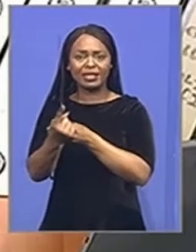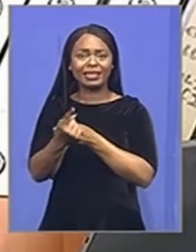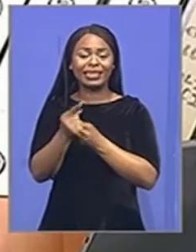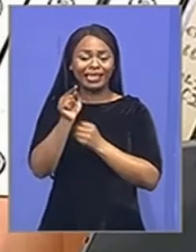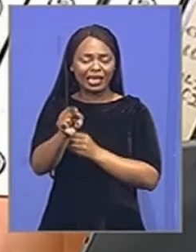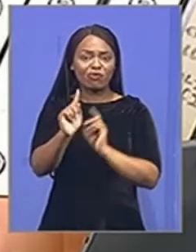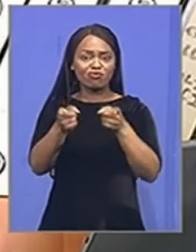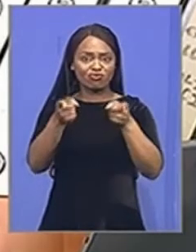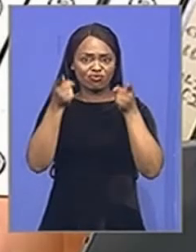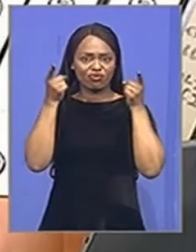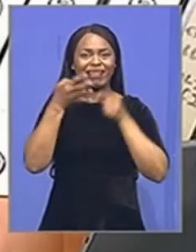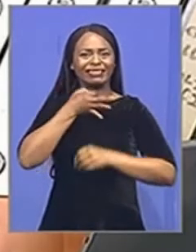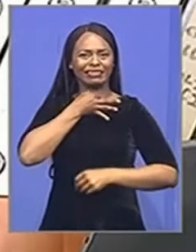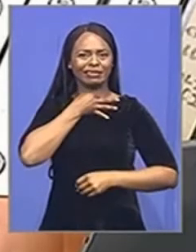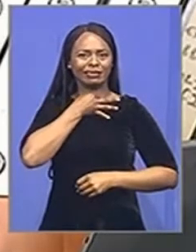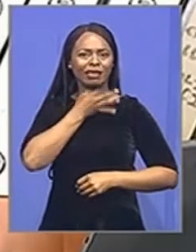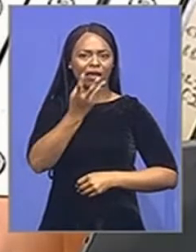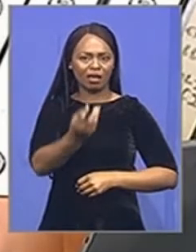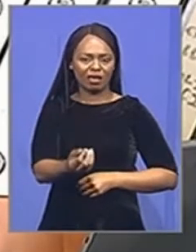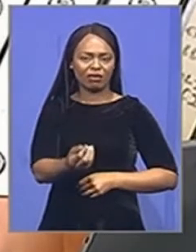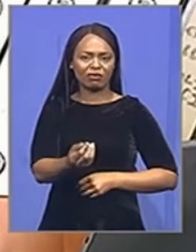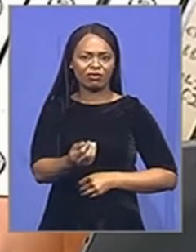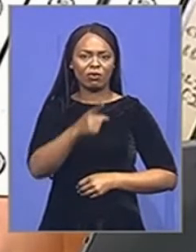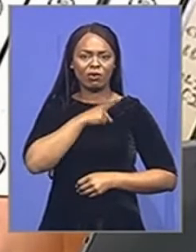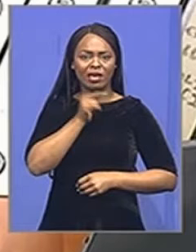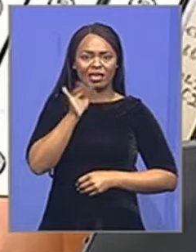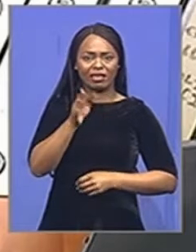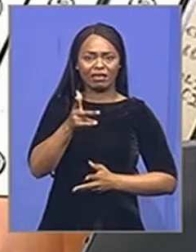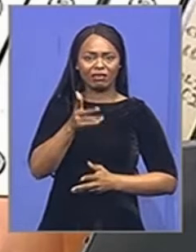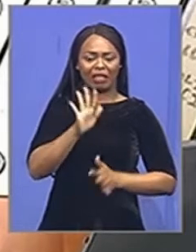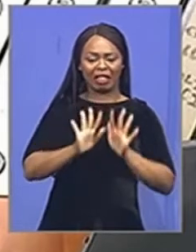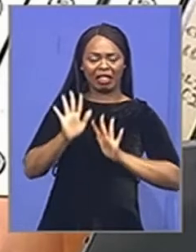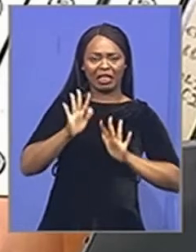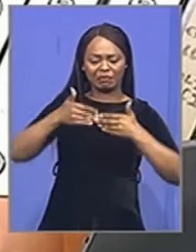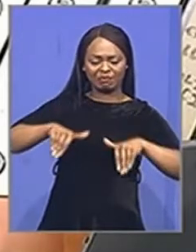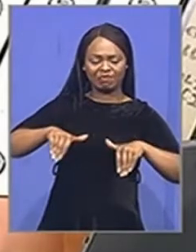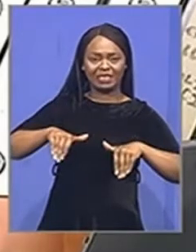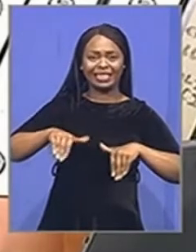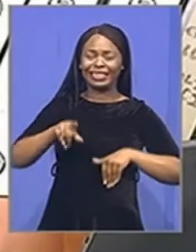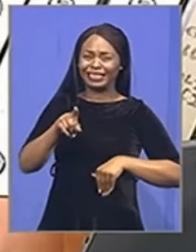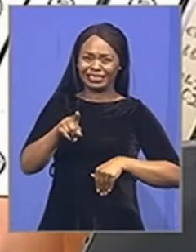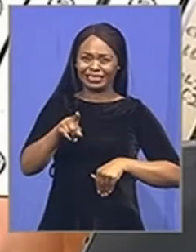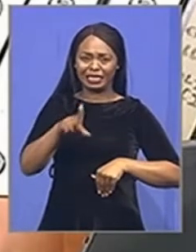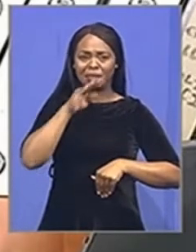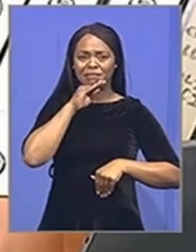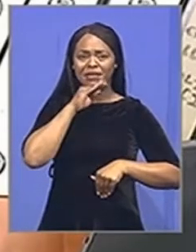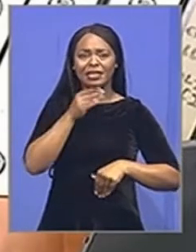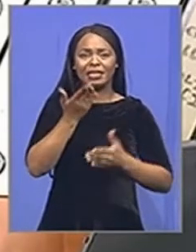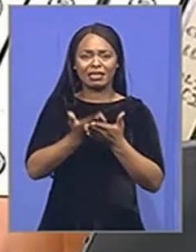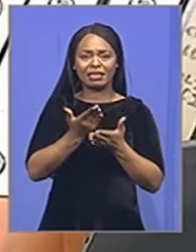that without some measure of resistance, there would have been even